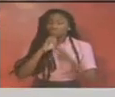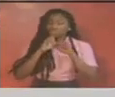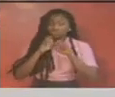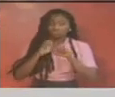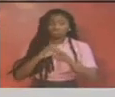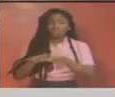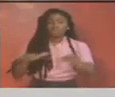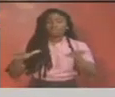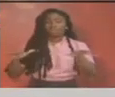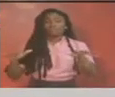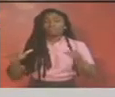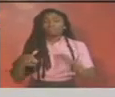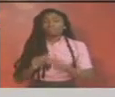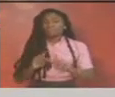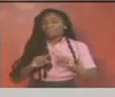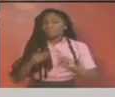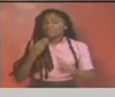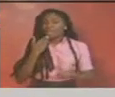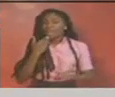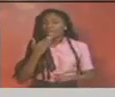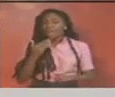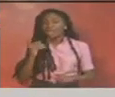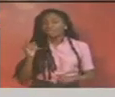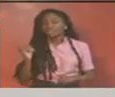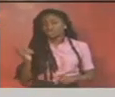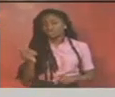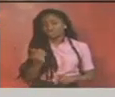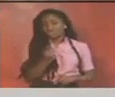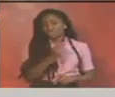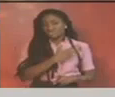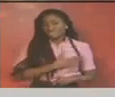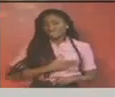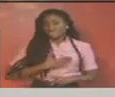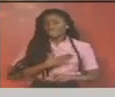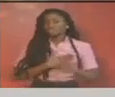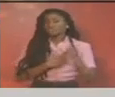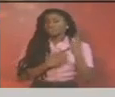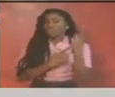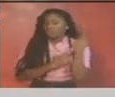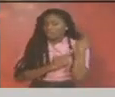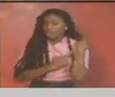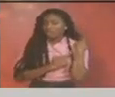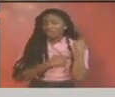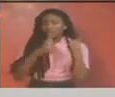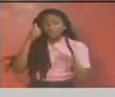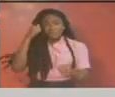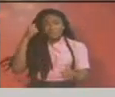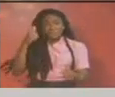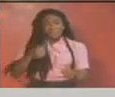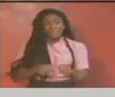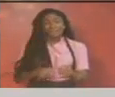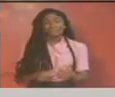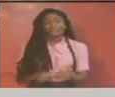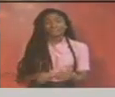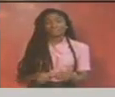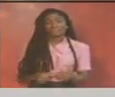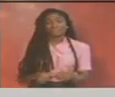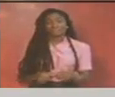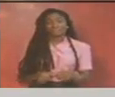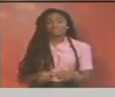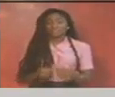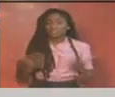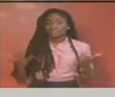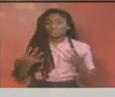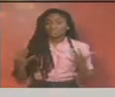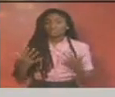of the country. But we're asking everyone, all citizens, to play your role as well. Remember that the state of spread